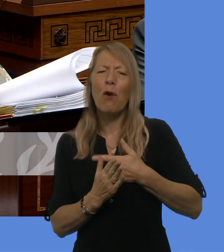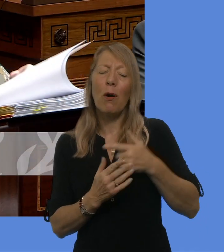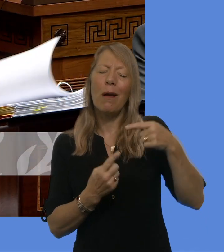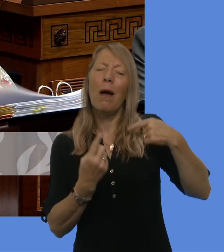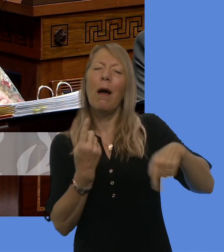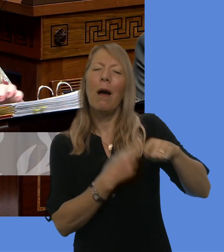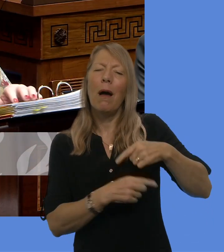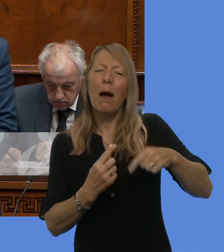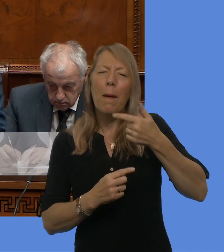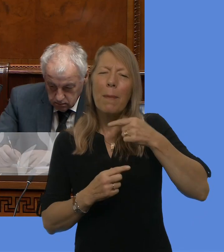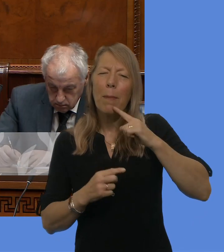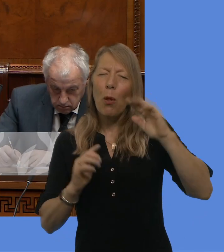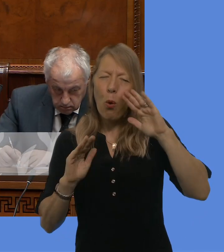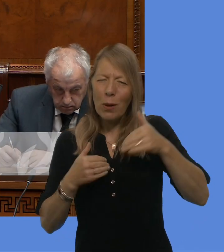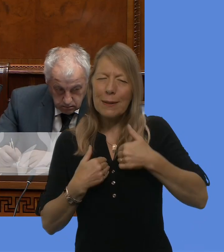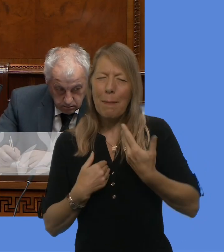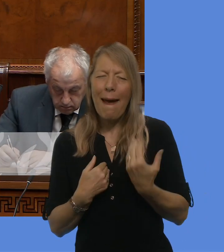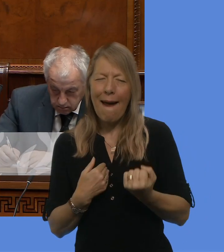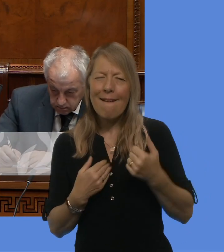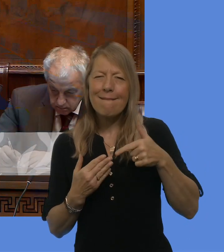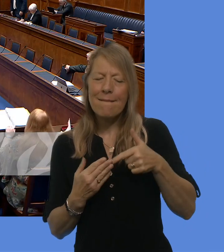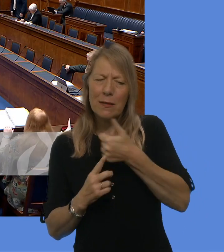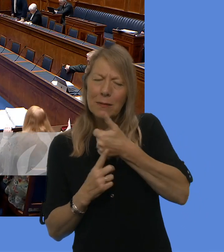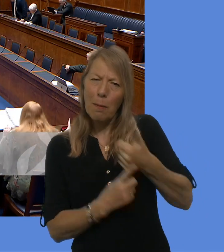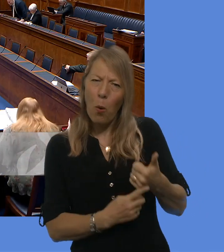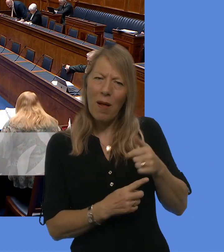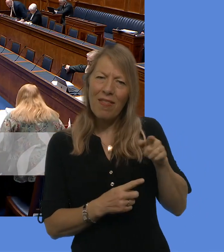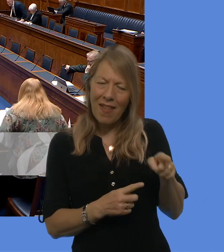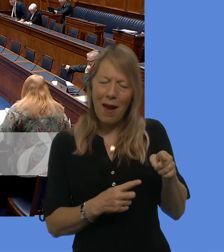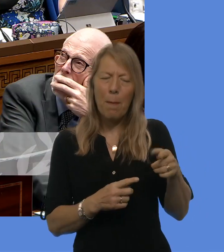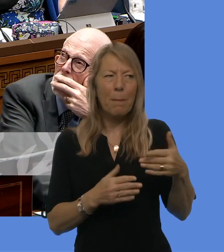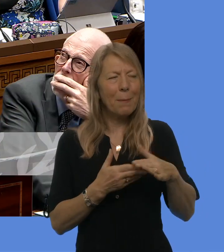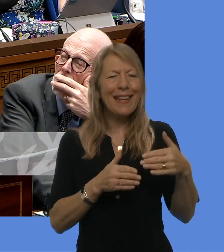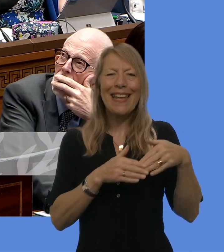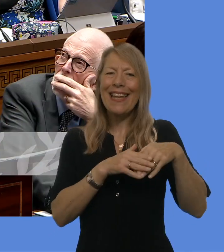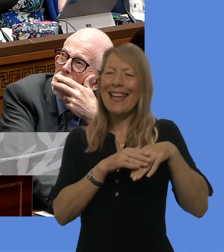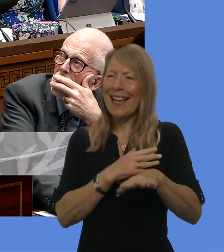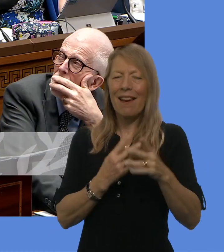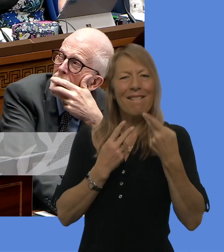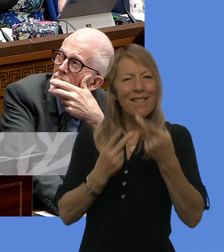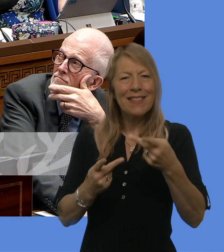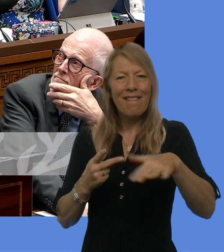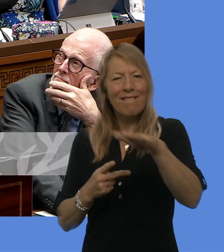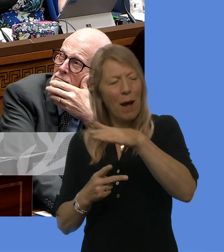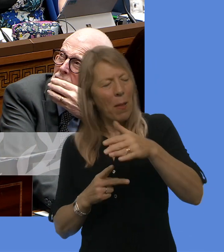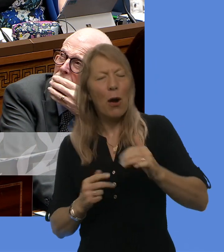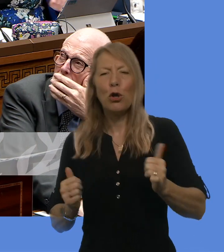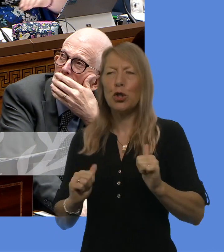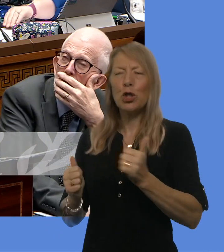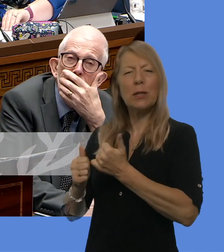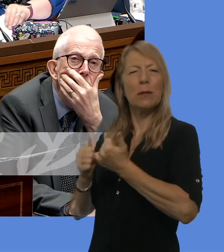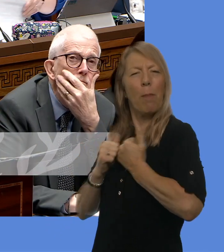of the Strengthening Family Relations Strategy. Minister. Well, I thank the member for the opportunity to do